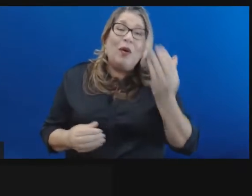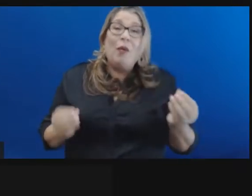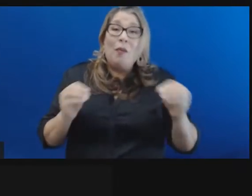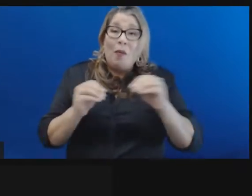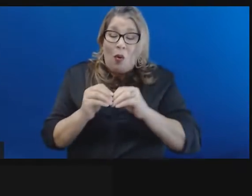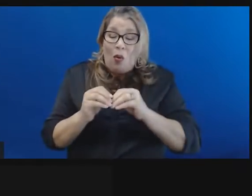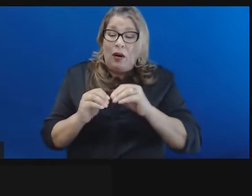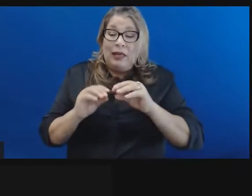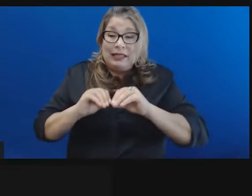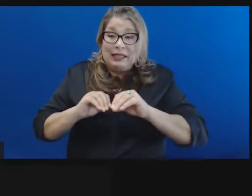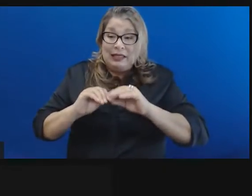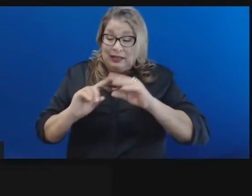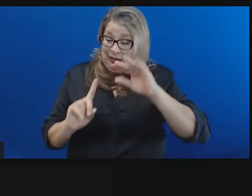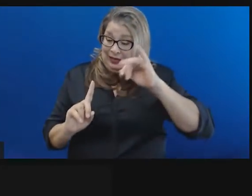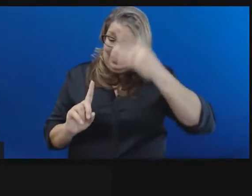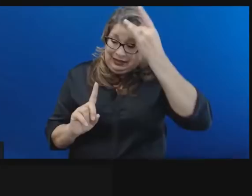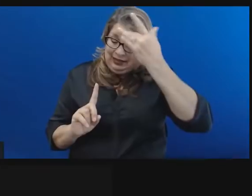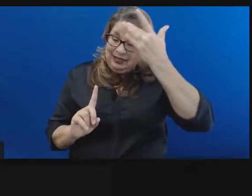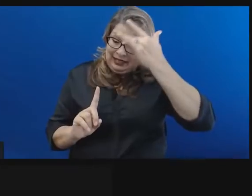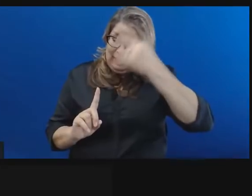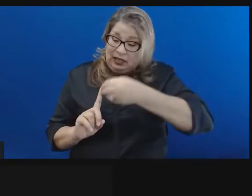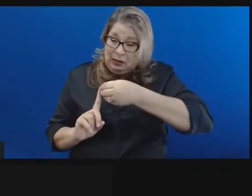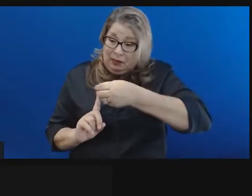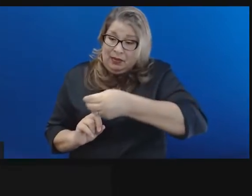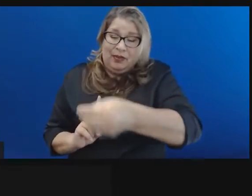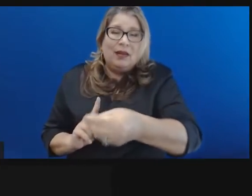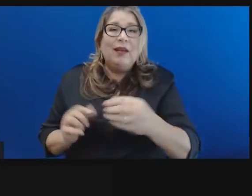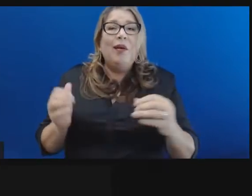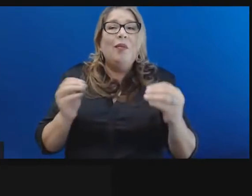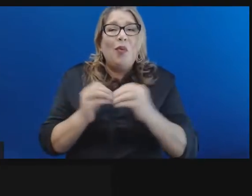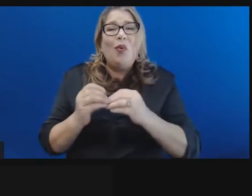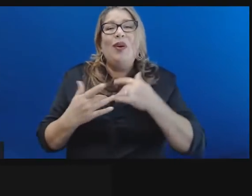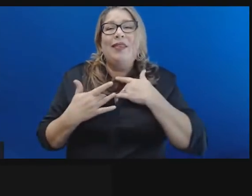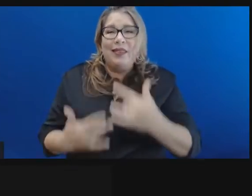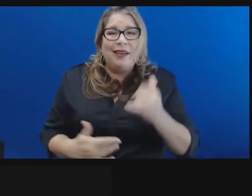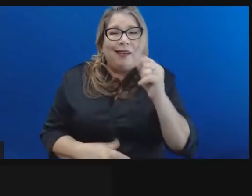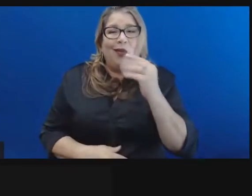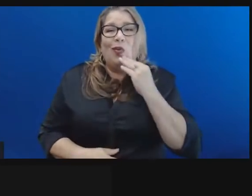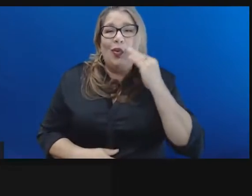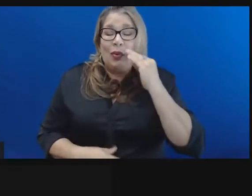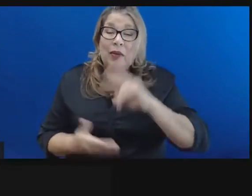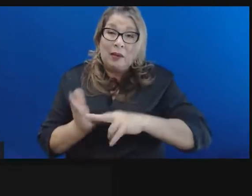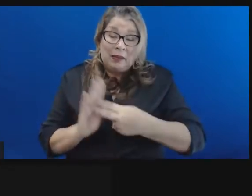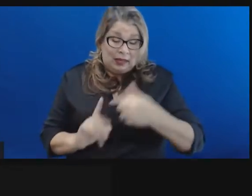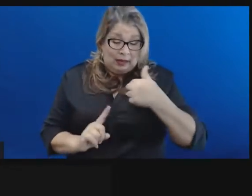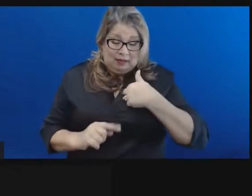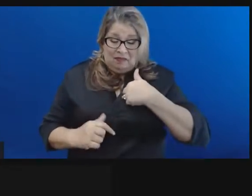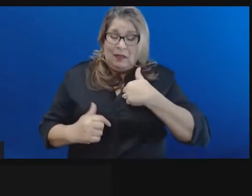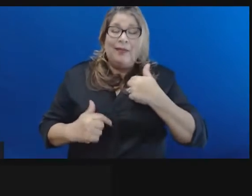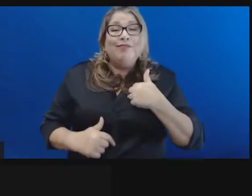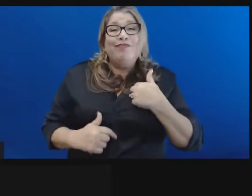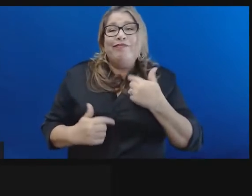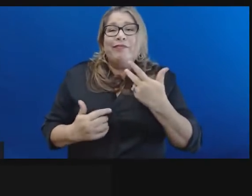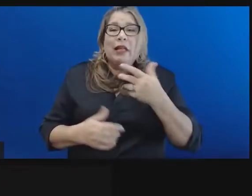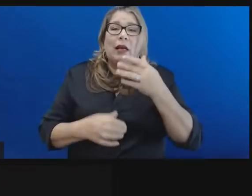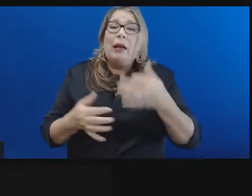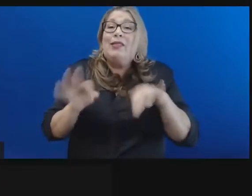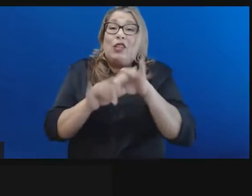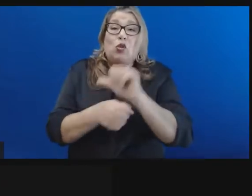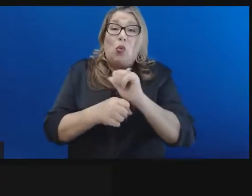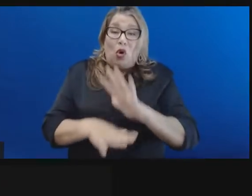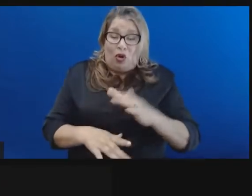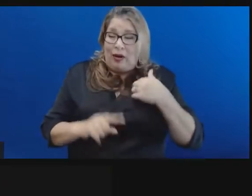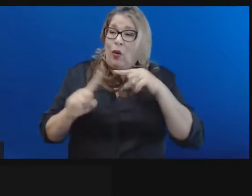who go out and live their days, they go to work, they're an essential worker, they become infected, they're asymptomatic, and then they